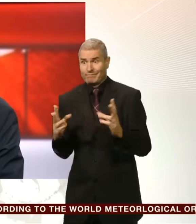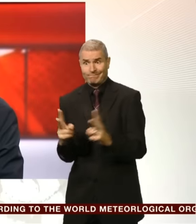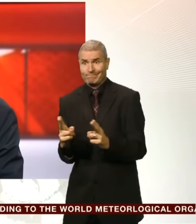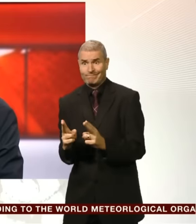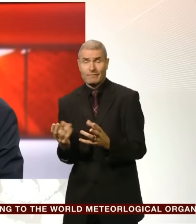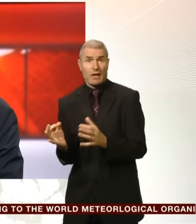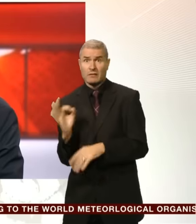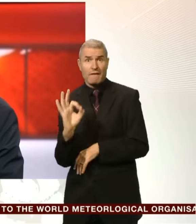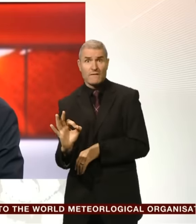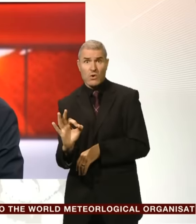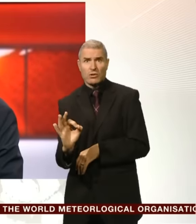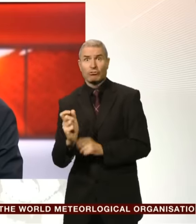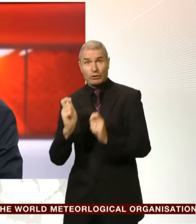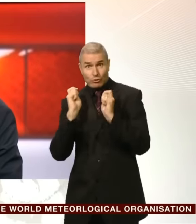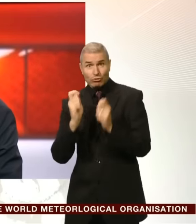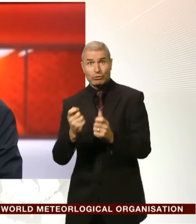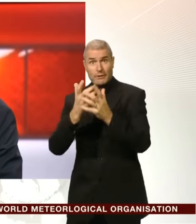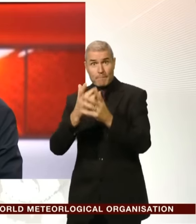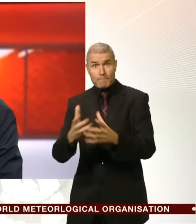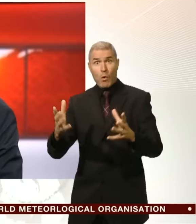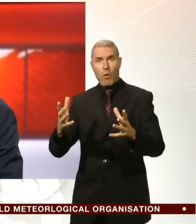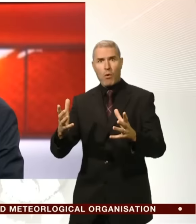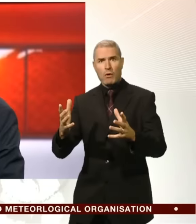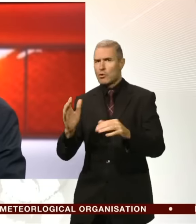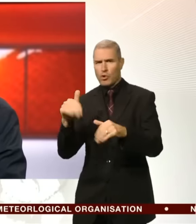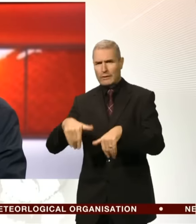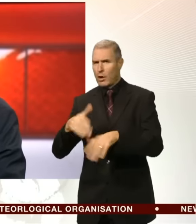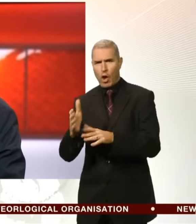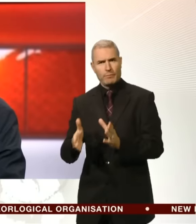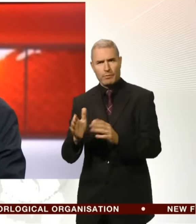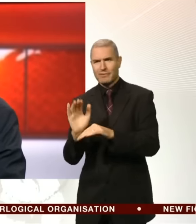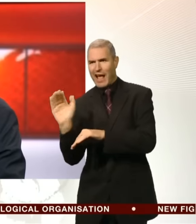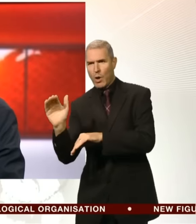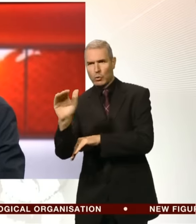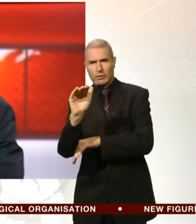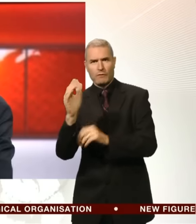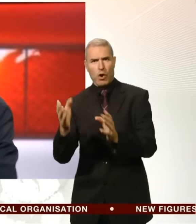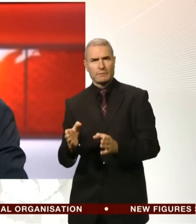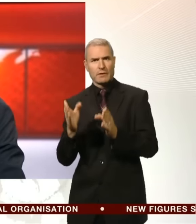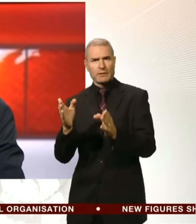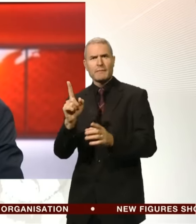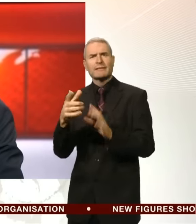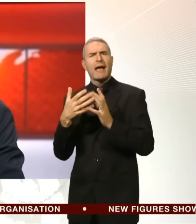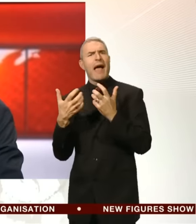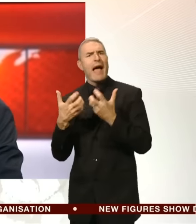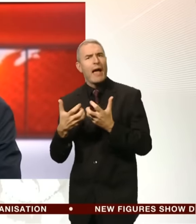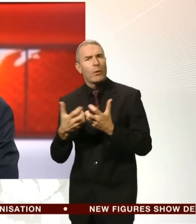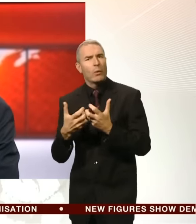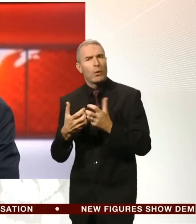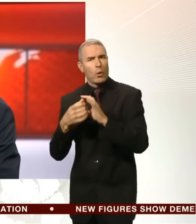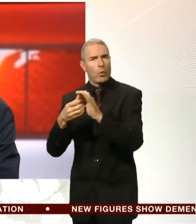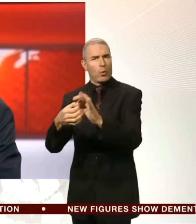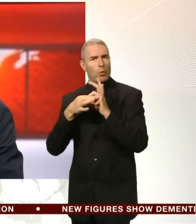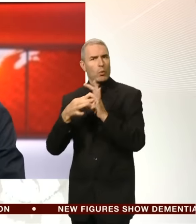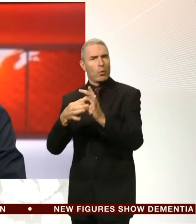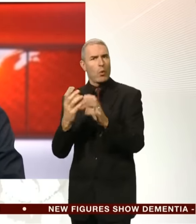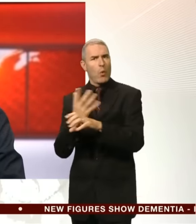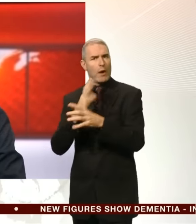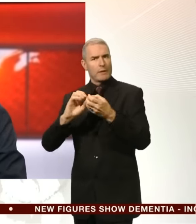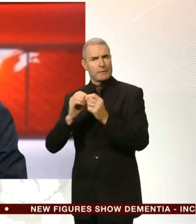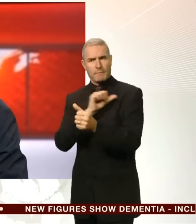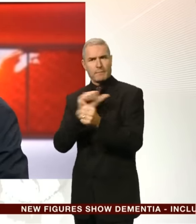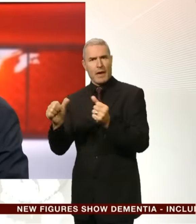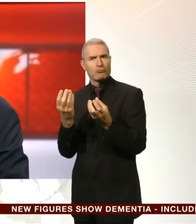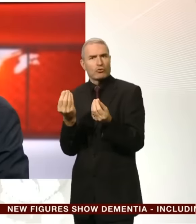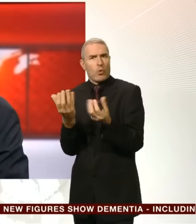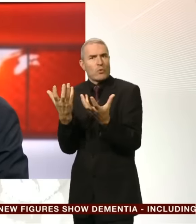it's trying to treat more people out of hospitals. And it's getting all these areas to say, how can they work out the best use of